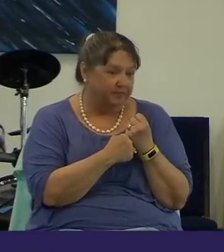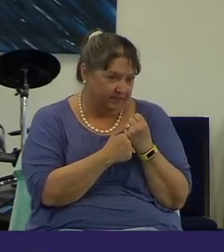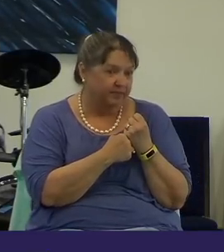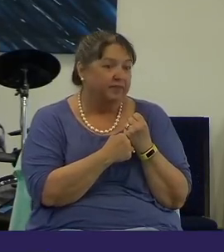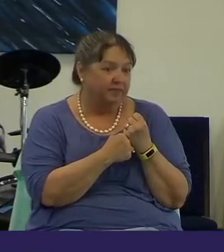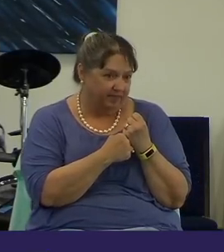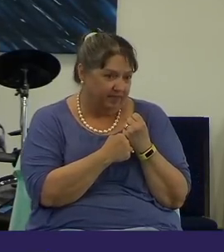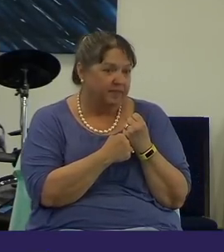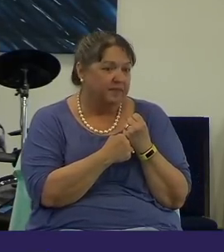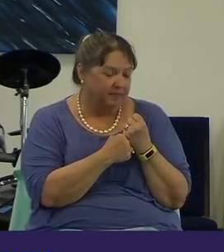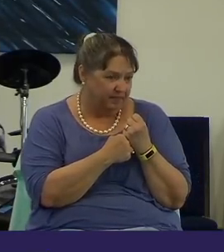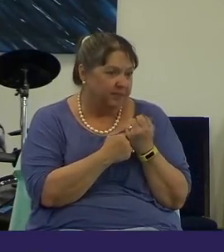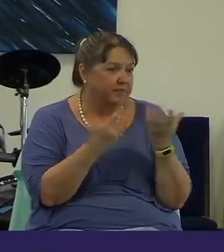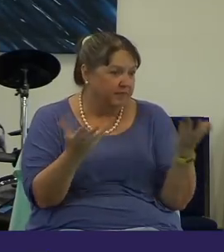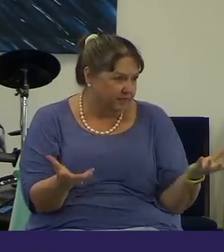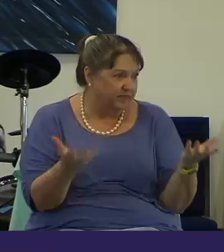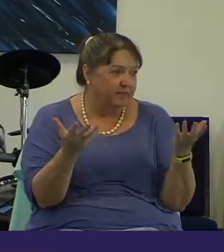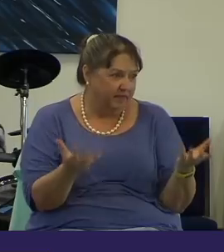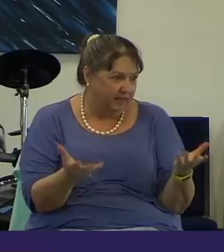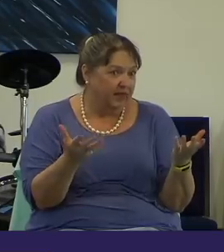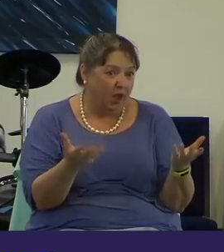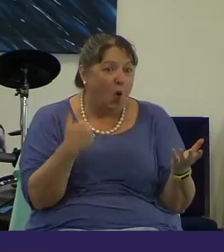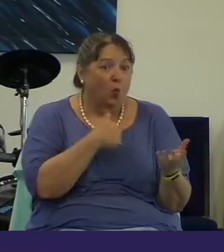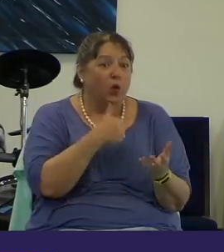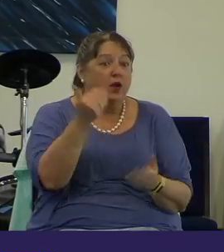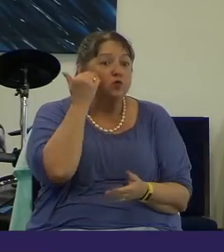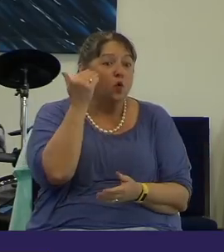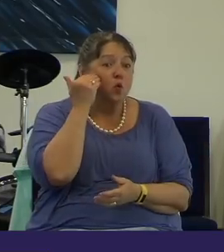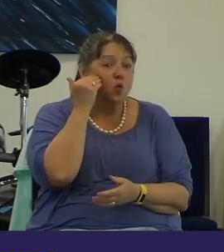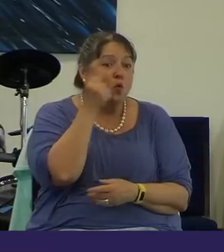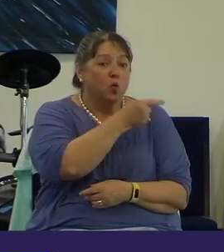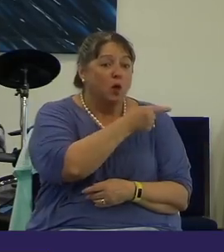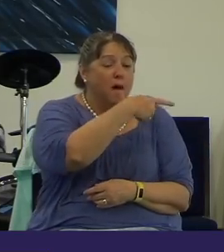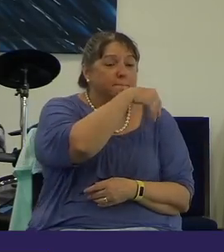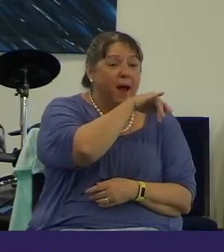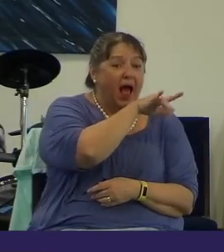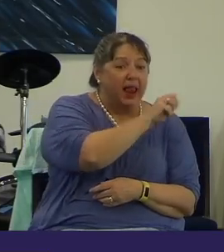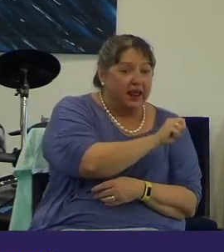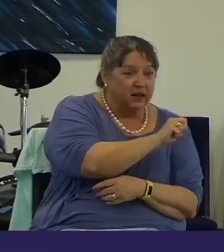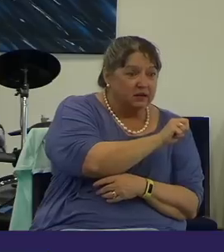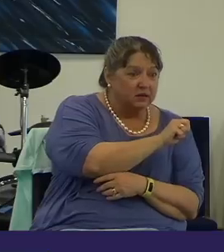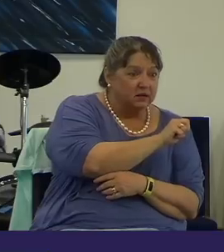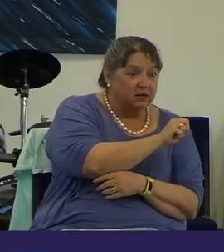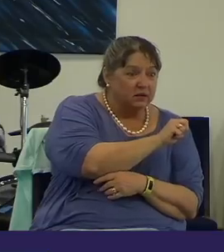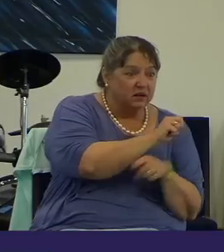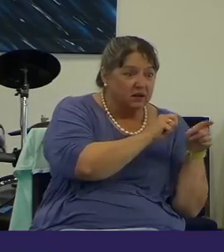his behalf, knowing that if it was found out, he would lose his life.